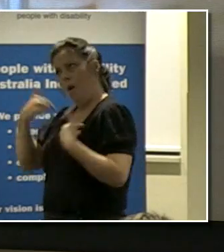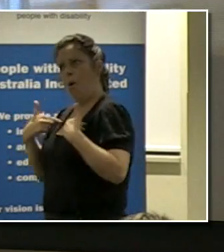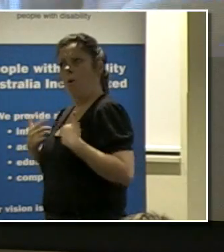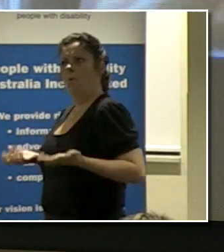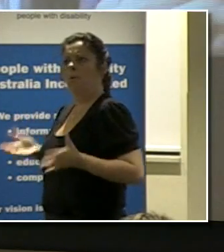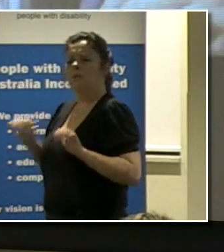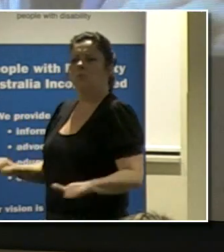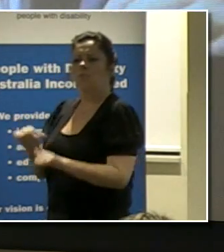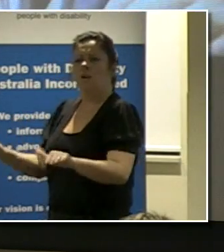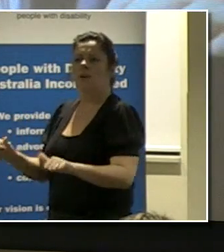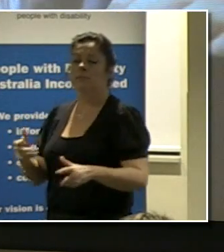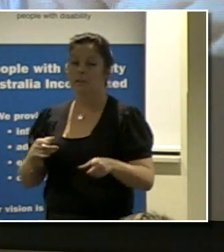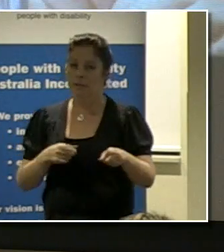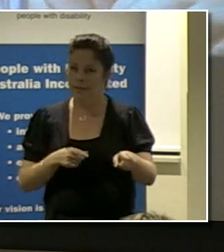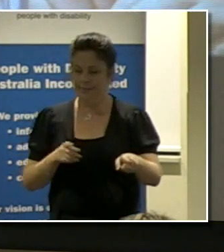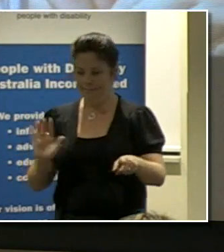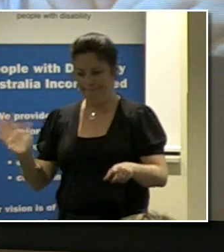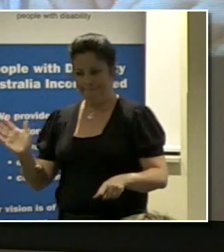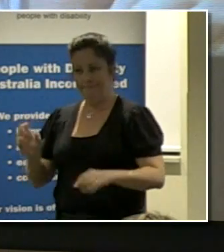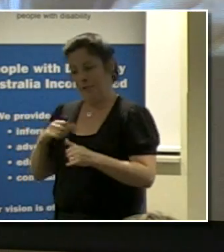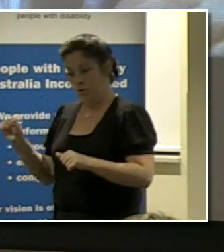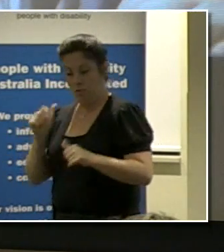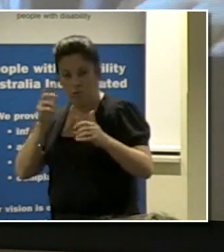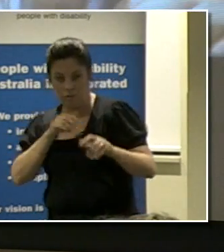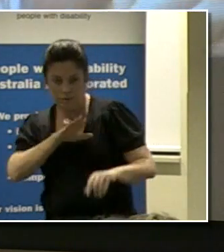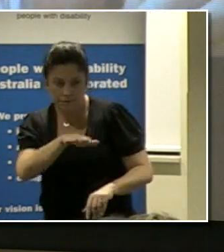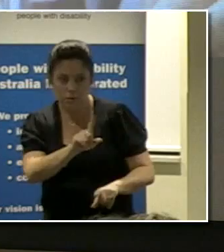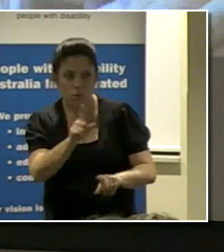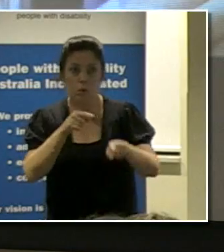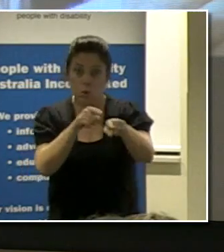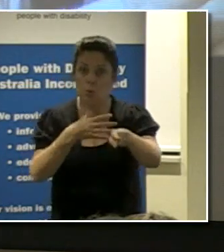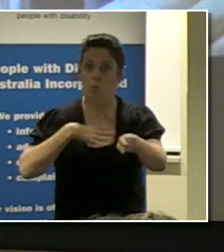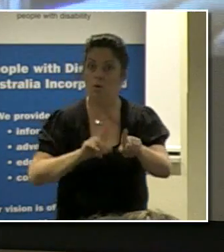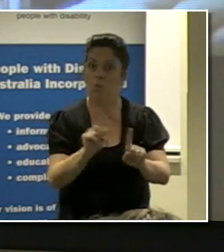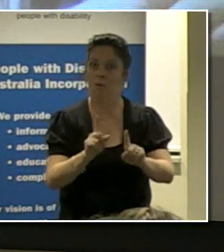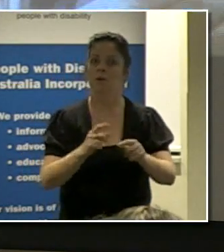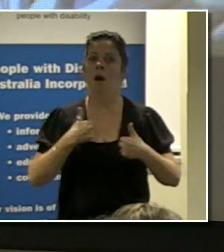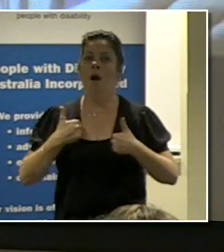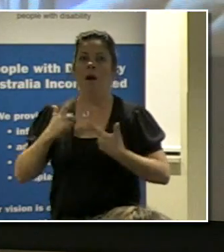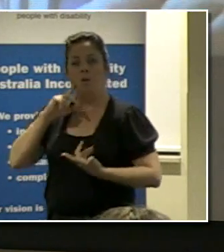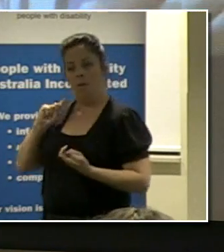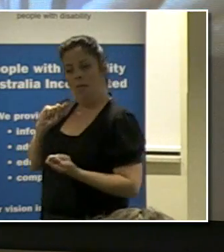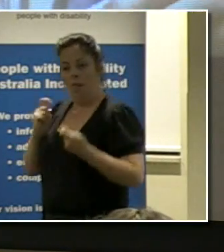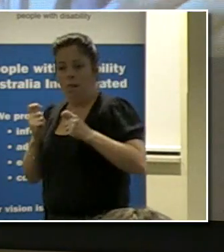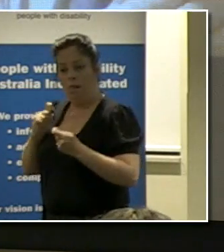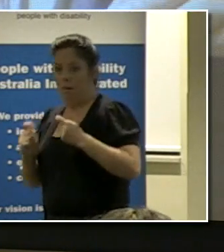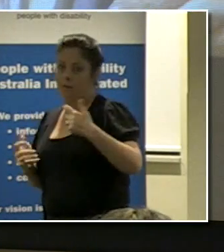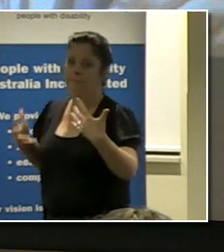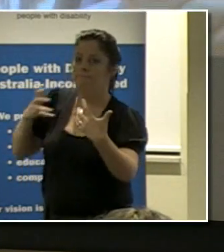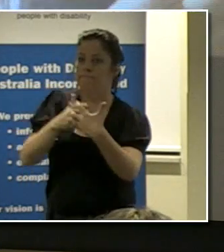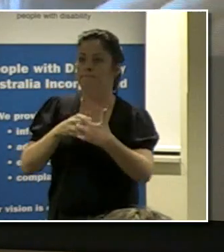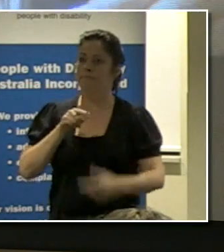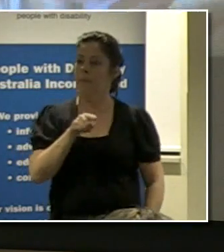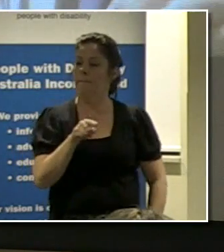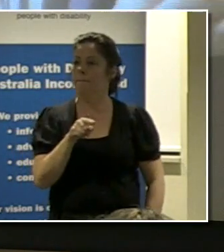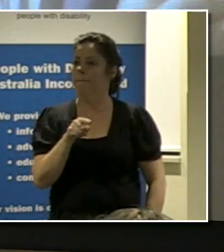you should, what's happening, that proves that wrong, is in this, people mostly in